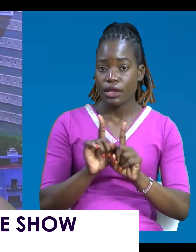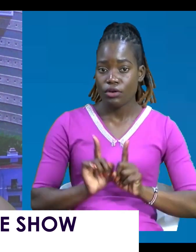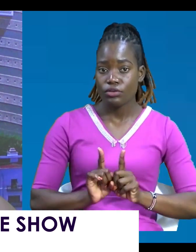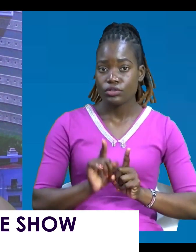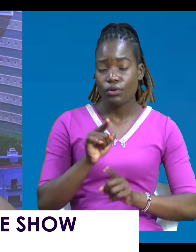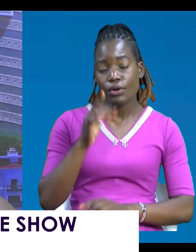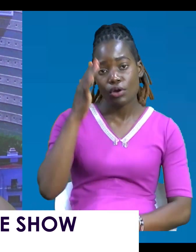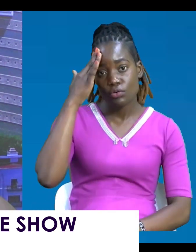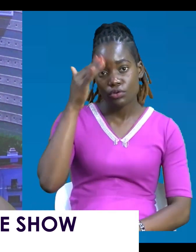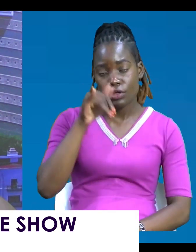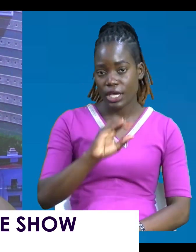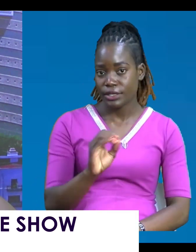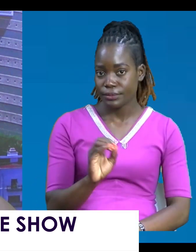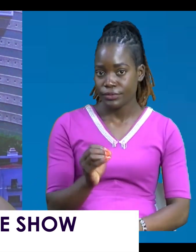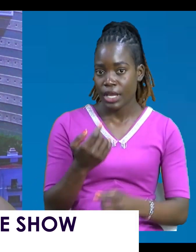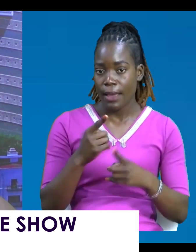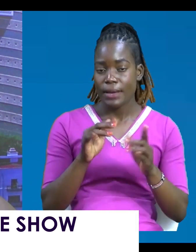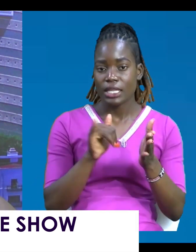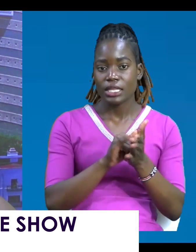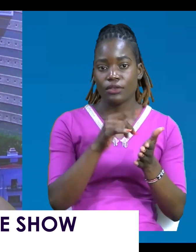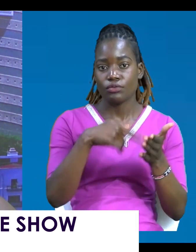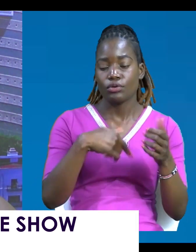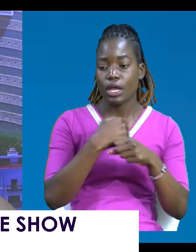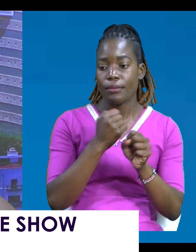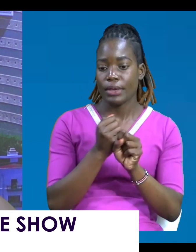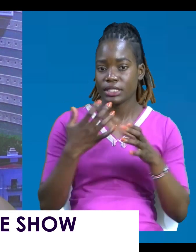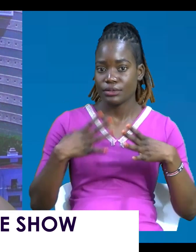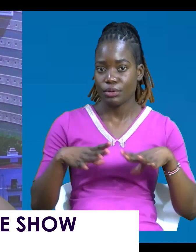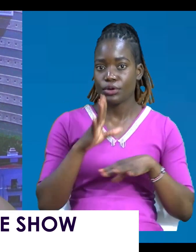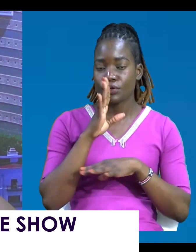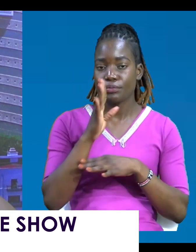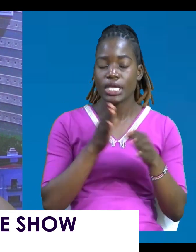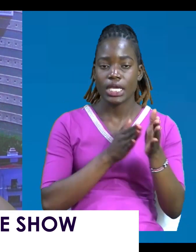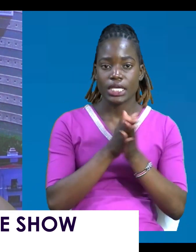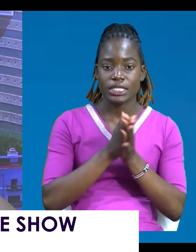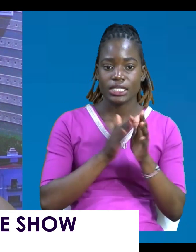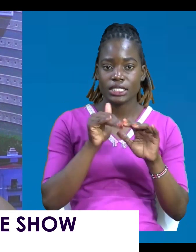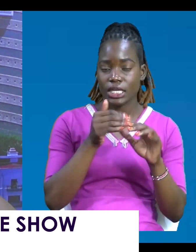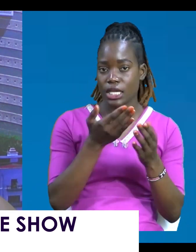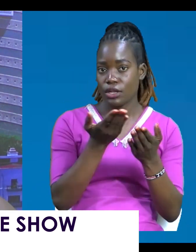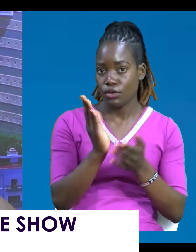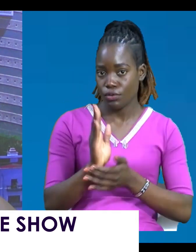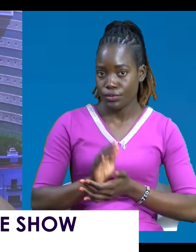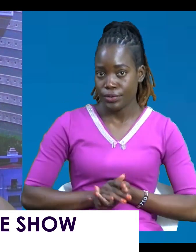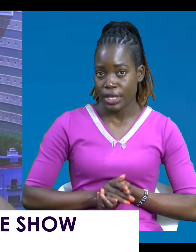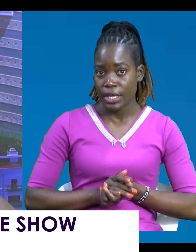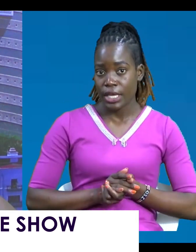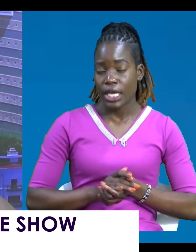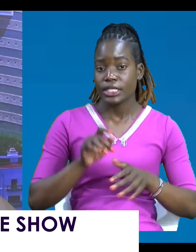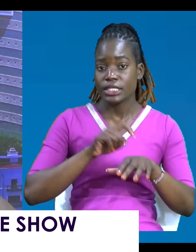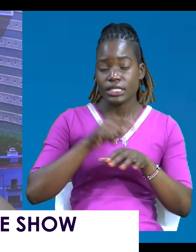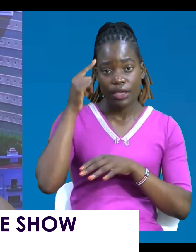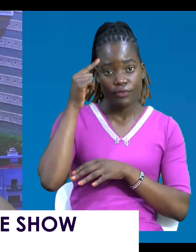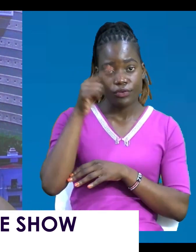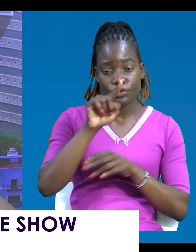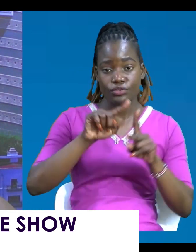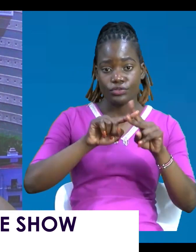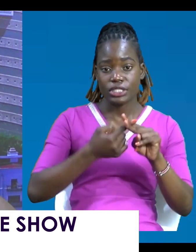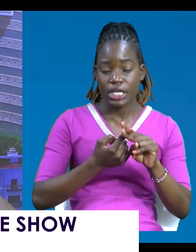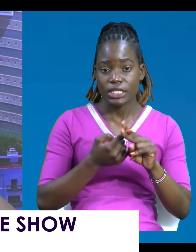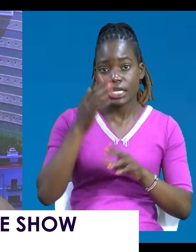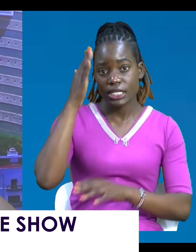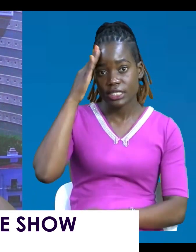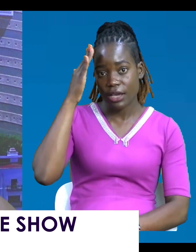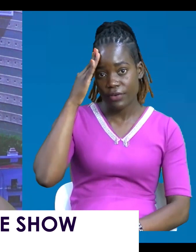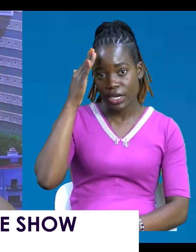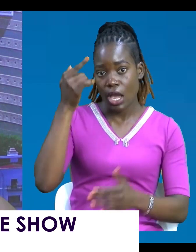not notice it, but that is what causes people to be interested in you. It is time for you to start